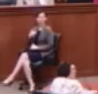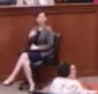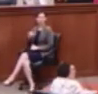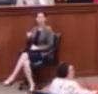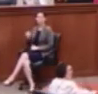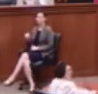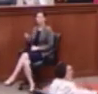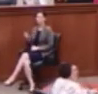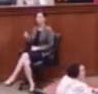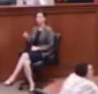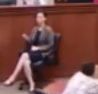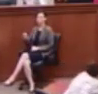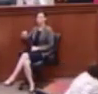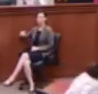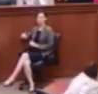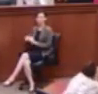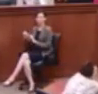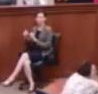John